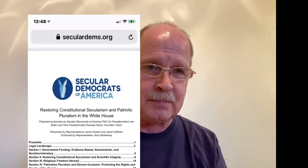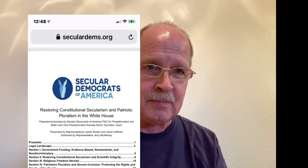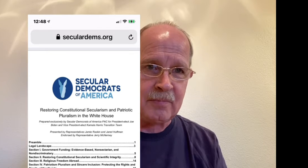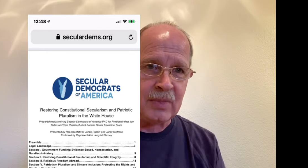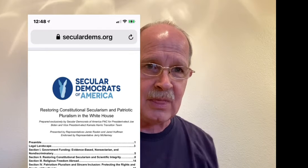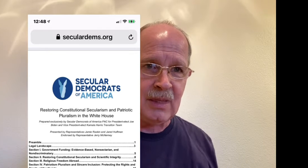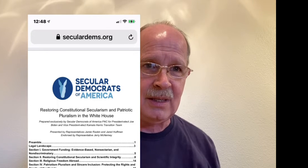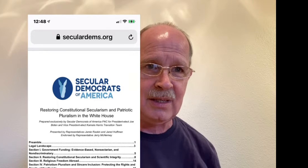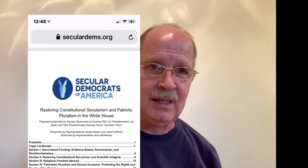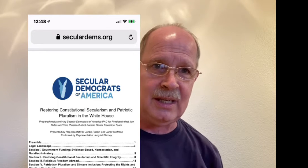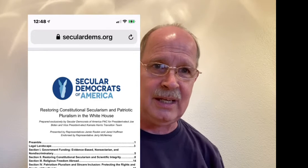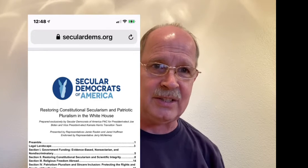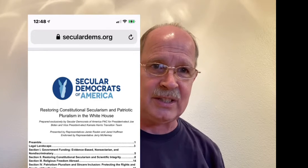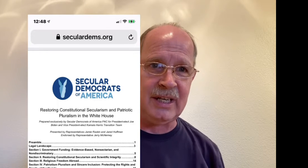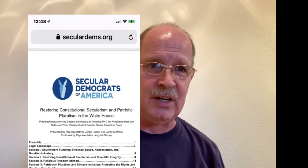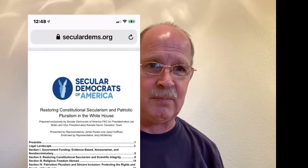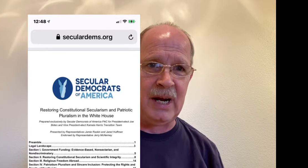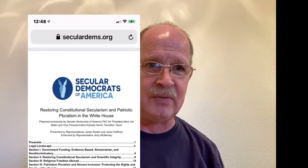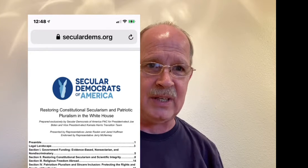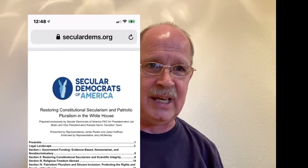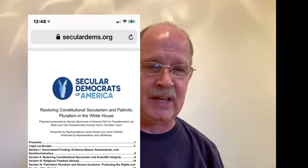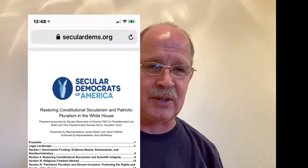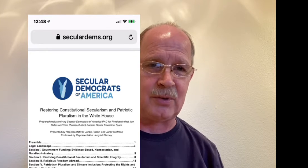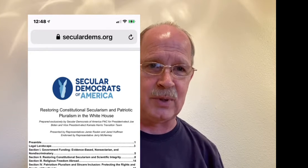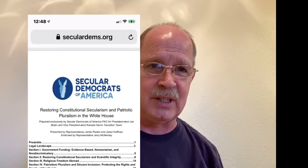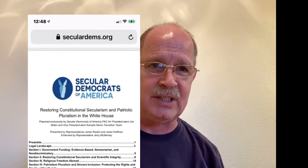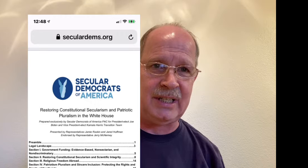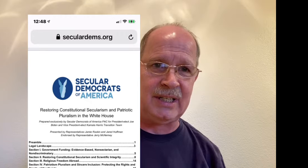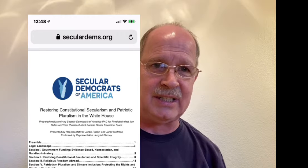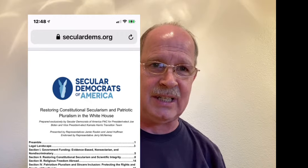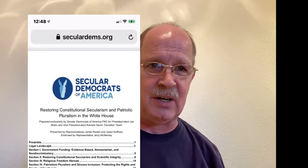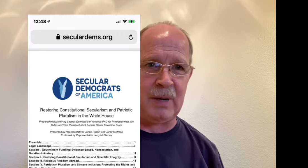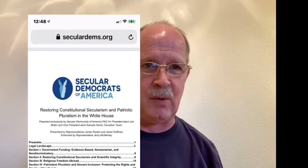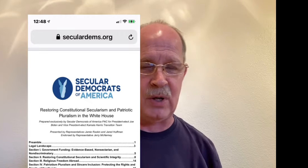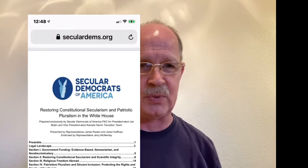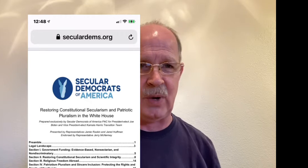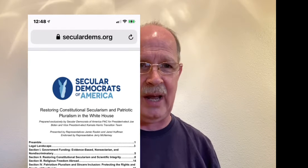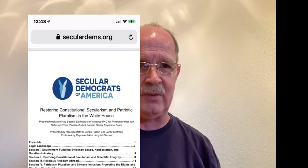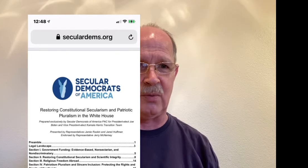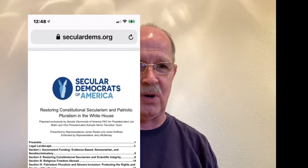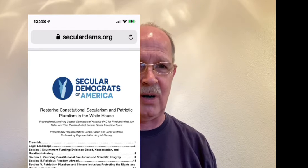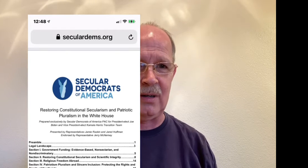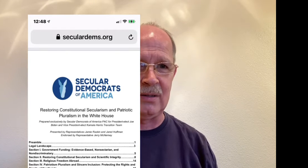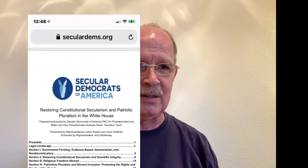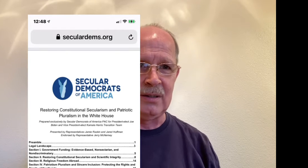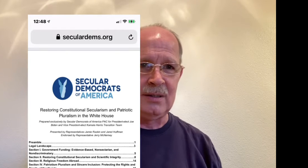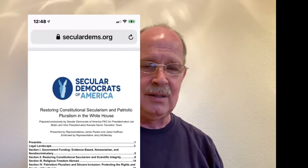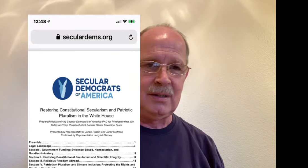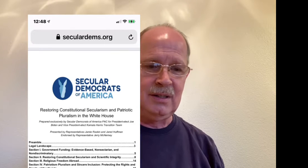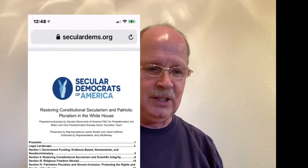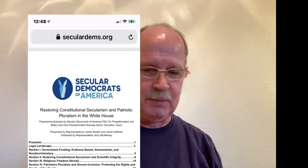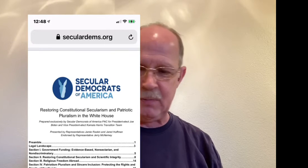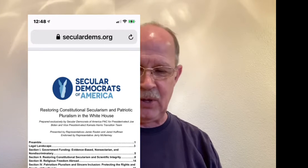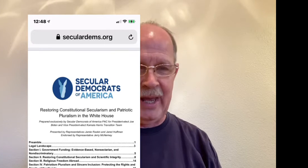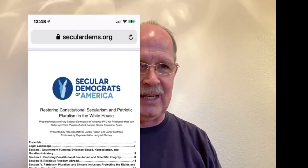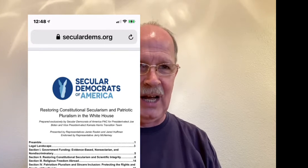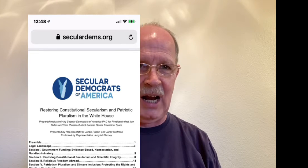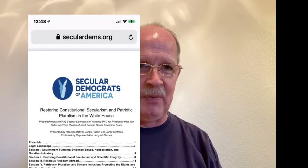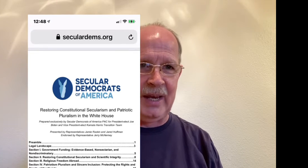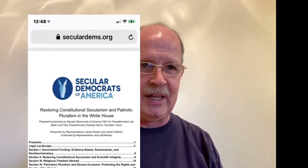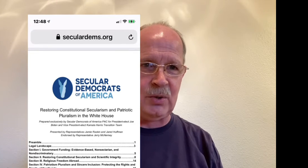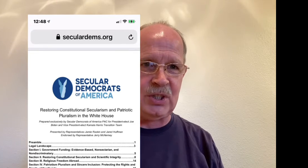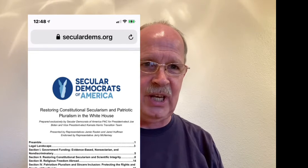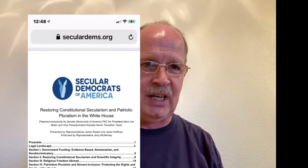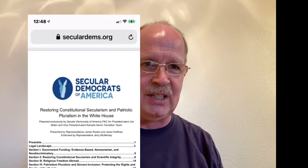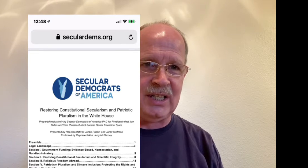time. He doesn't care about the Catholic religion. He doesn't care about what's right and wrong. These people hate God.